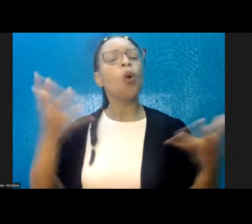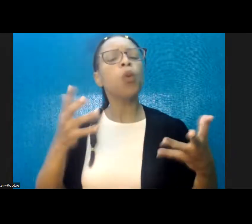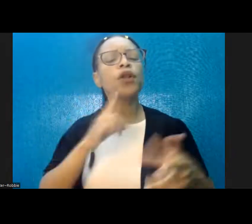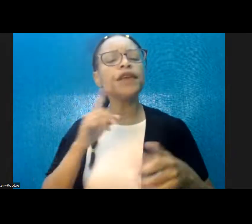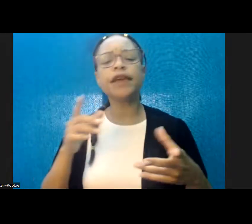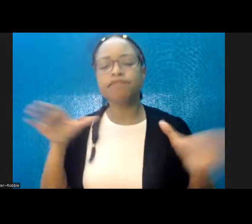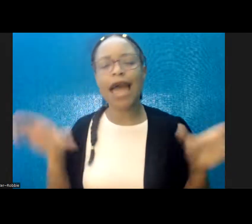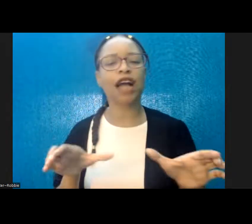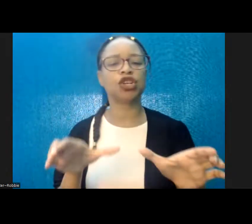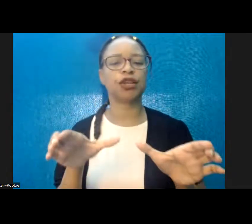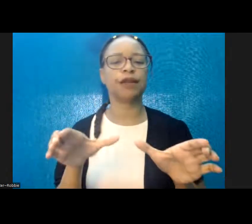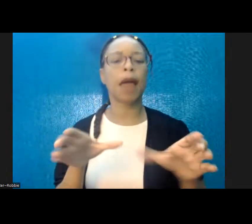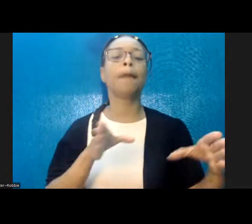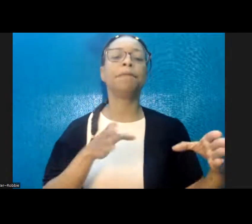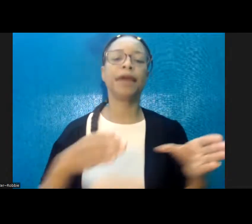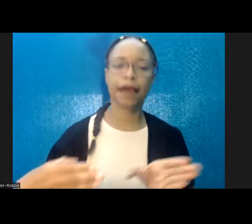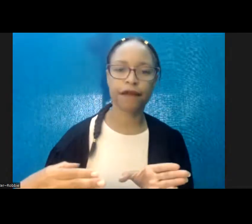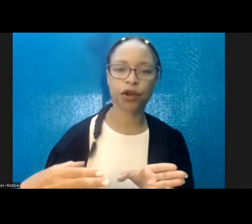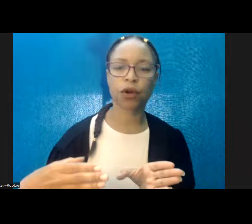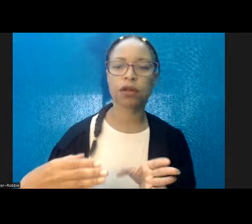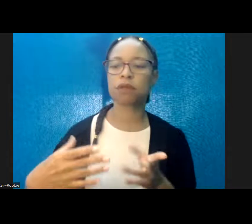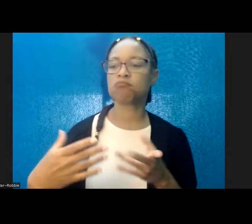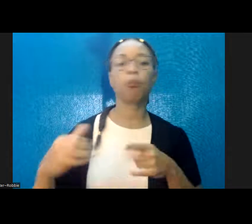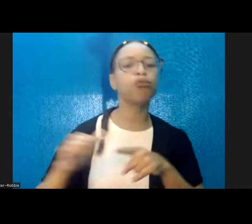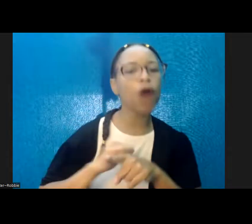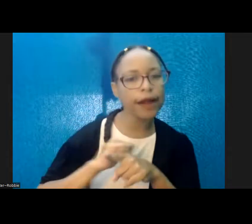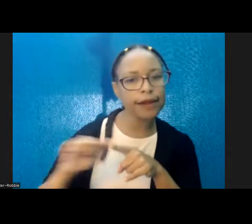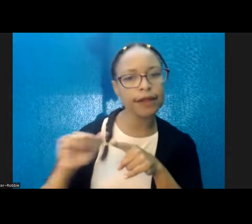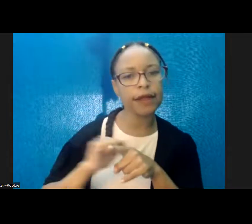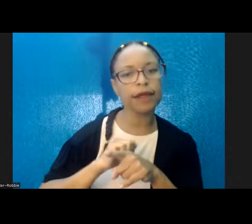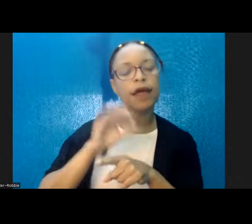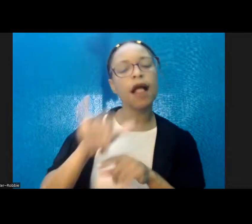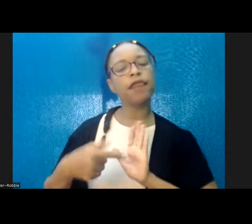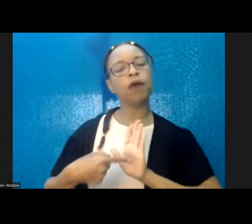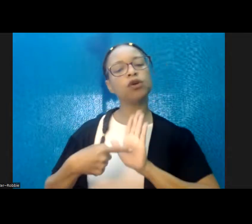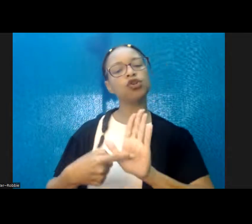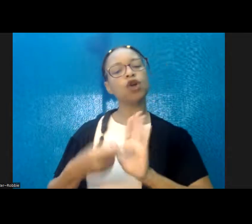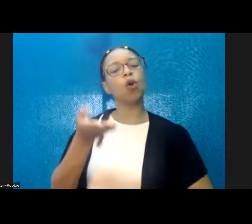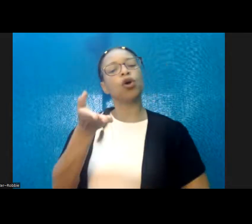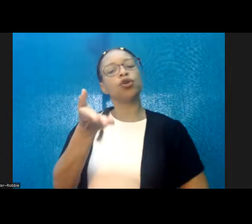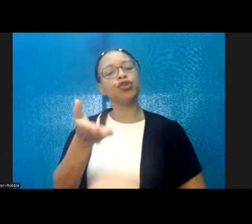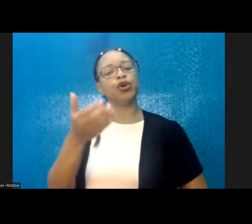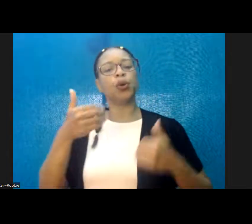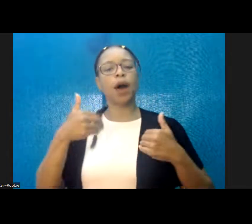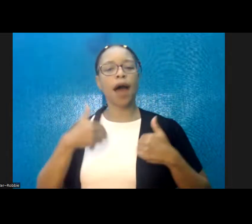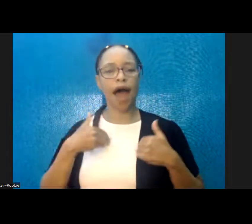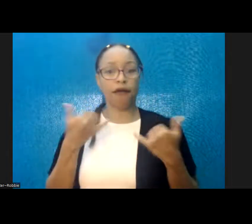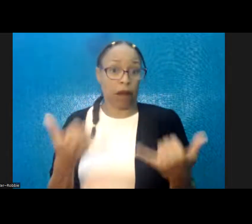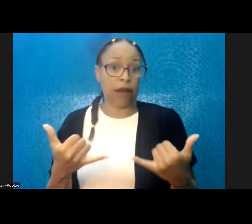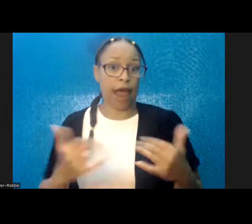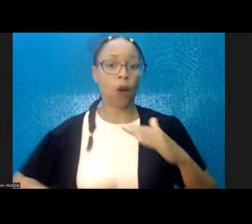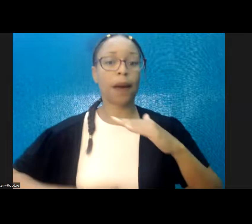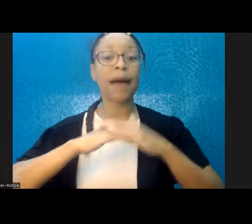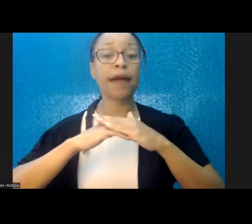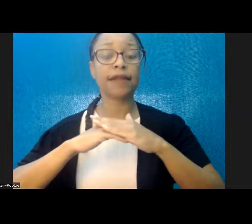actions, what are the behaviors, or what are the practices that would indicate you have an existing capacity.